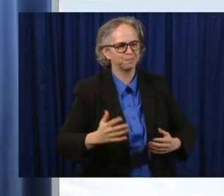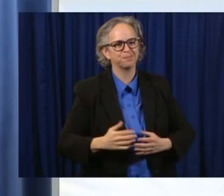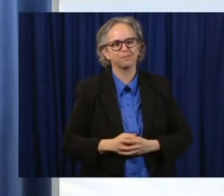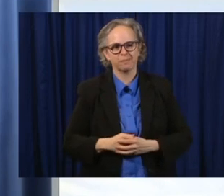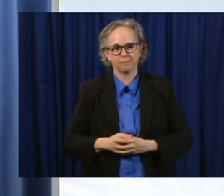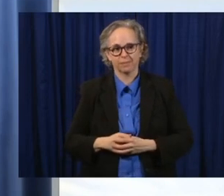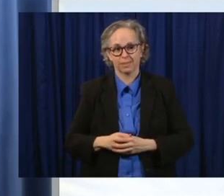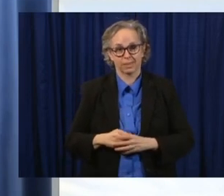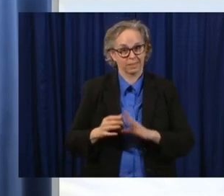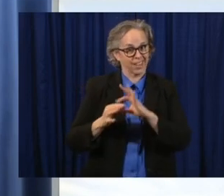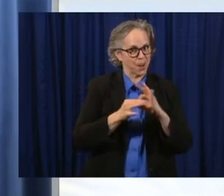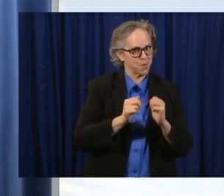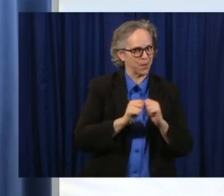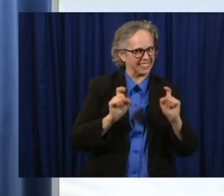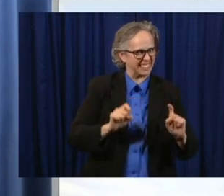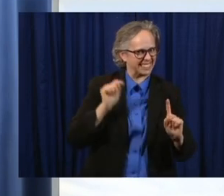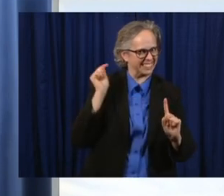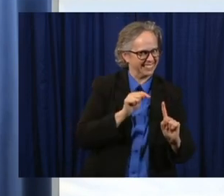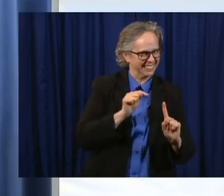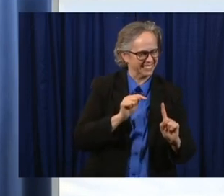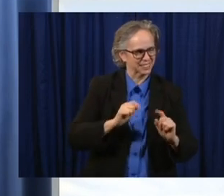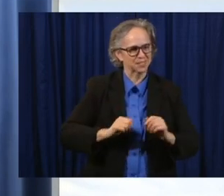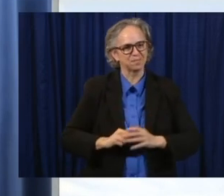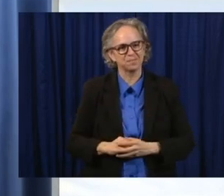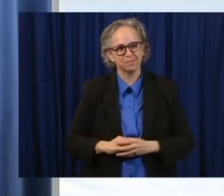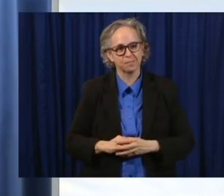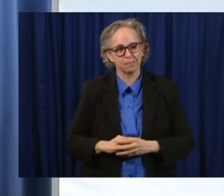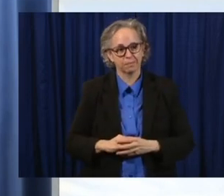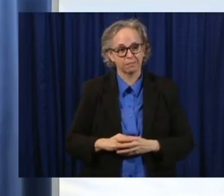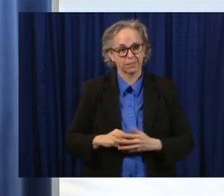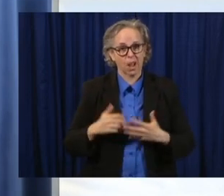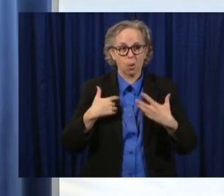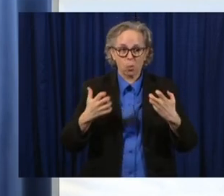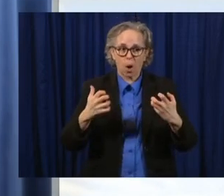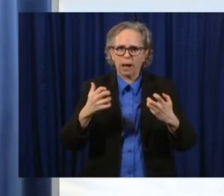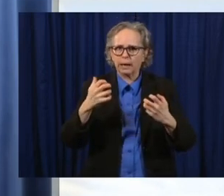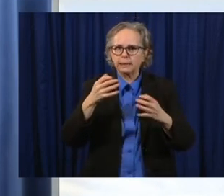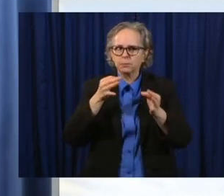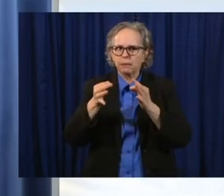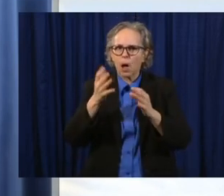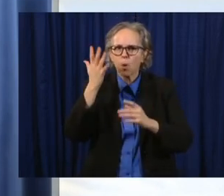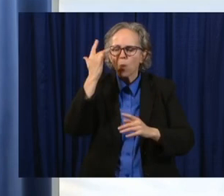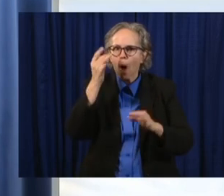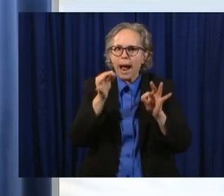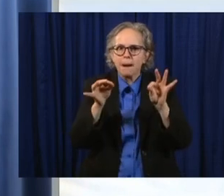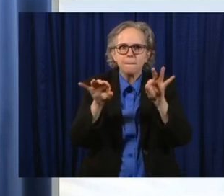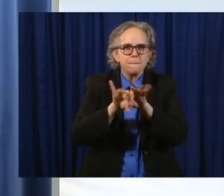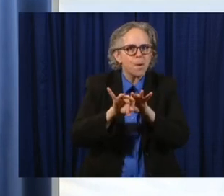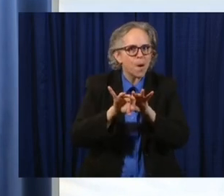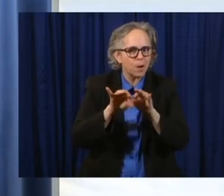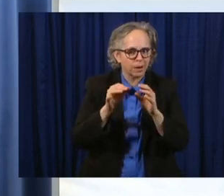testing. And then I want to talk about why that is really so very important.